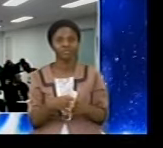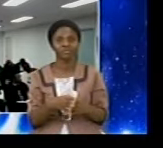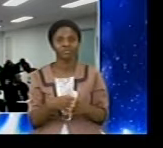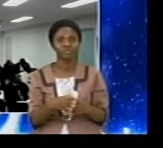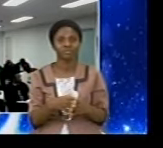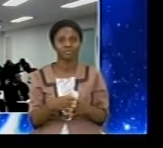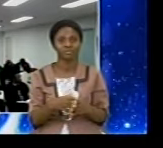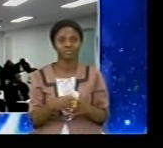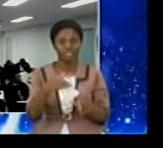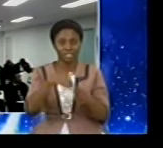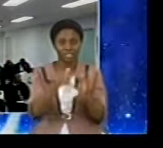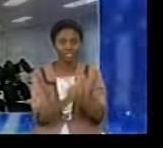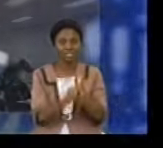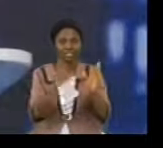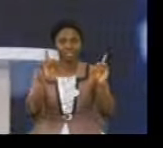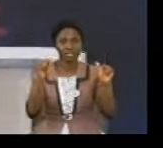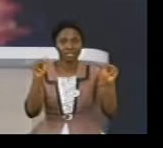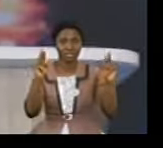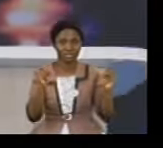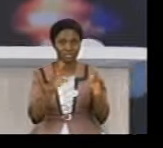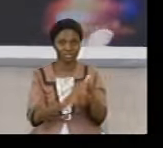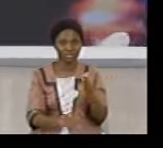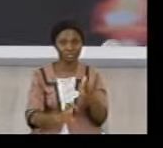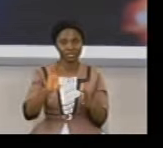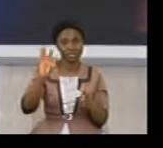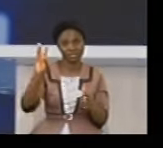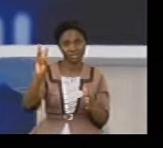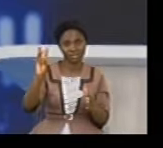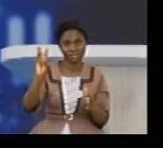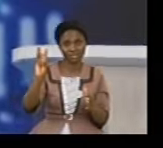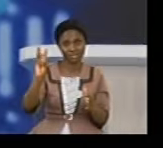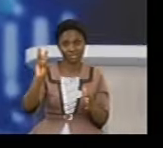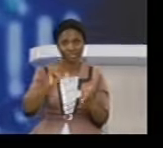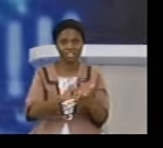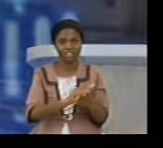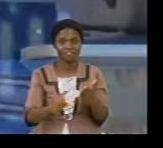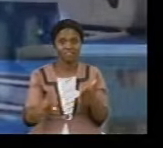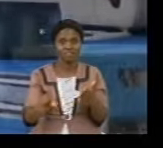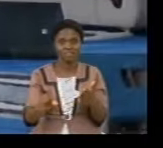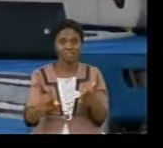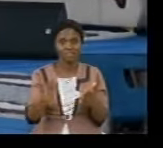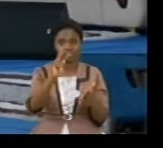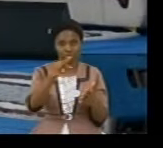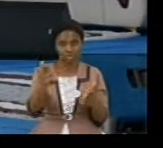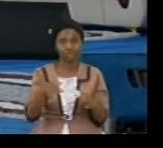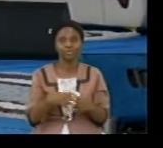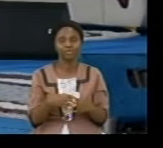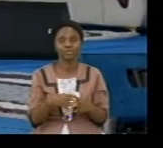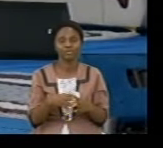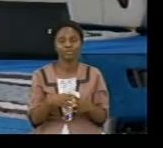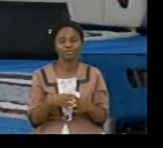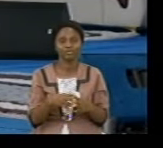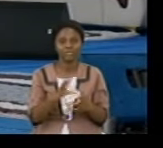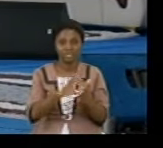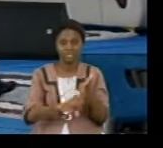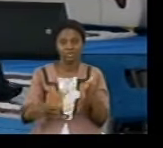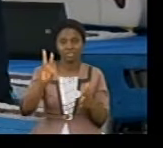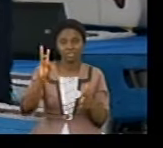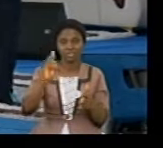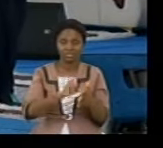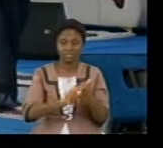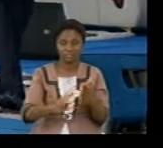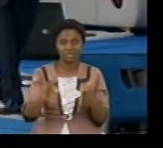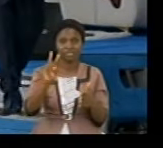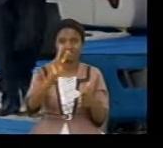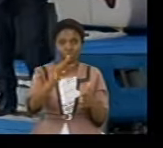same Daniel chapter 6. Daniel chapter 6. I'm looking at verse 22. In Daniel chapter 6, looking